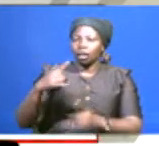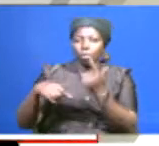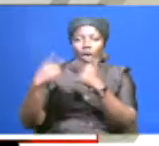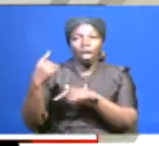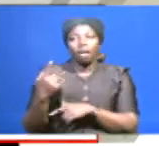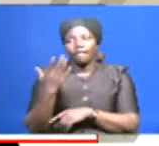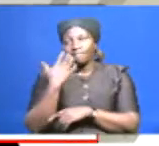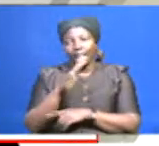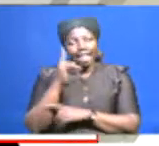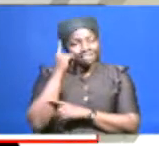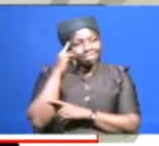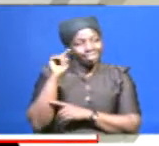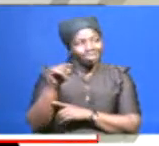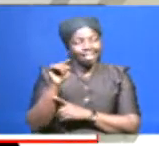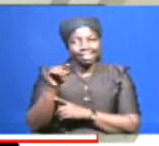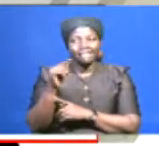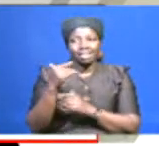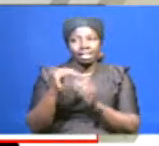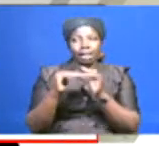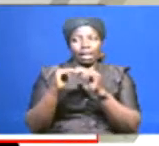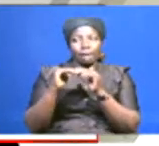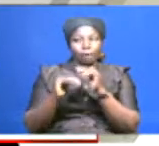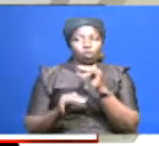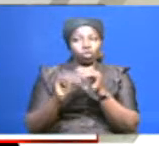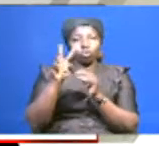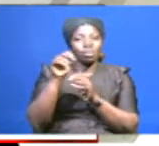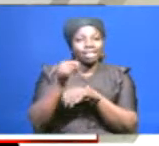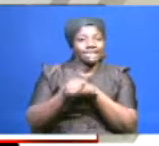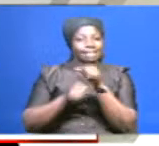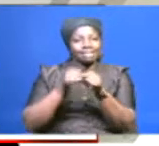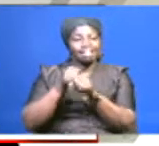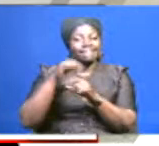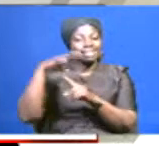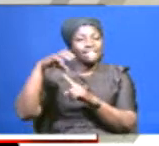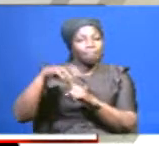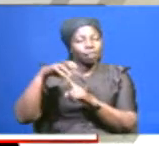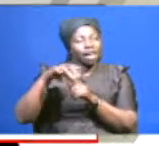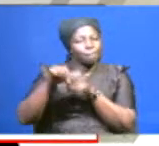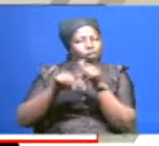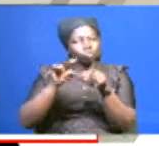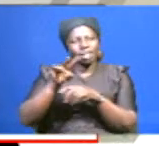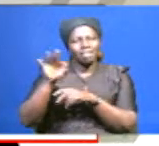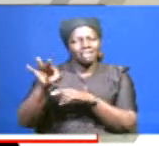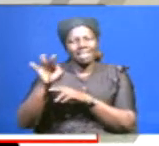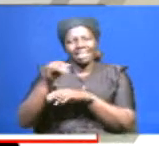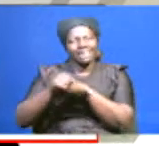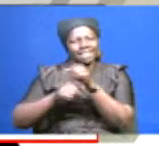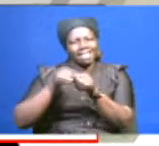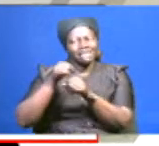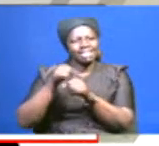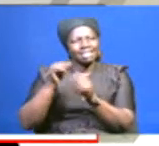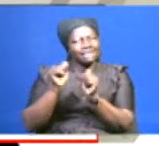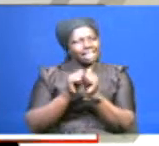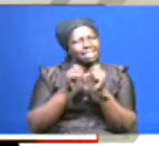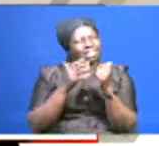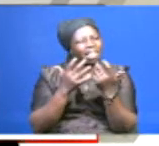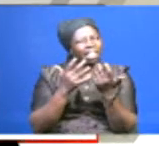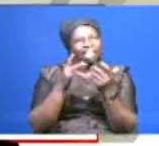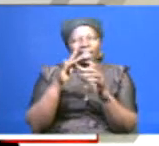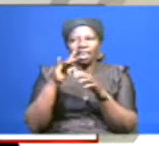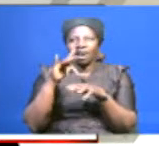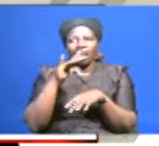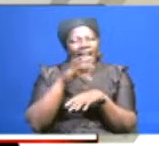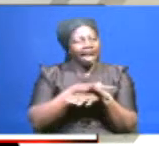think it was an under 20 championship. You were talking about 23 years. I mean, we're talking about when? Around 90. It's early 90s.